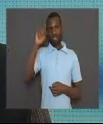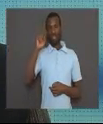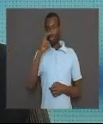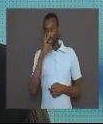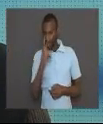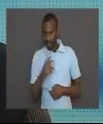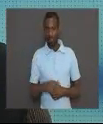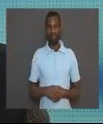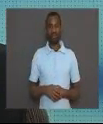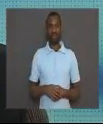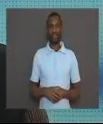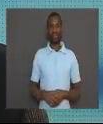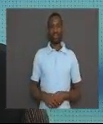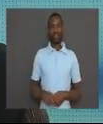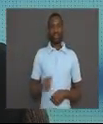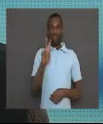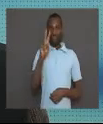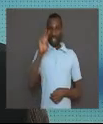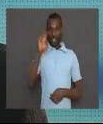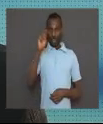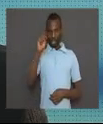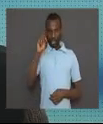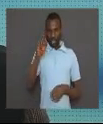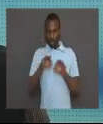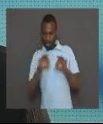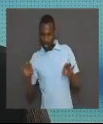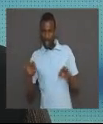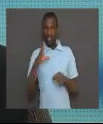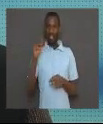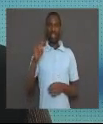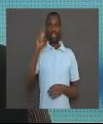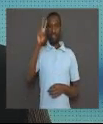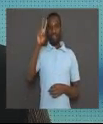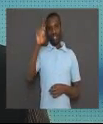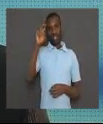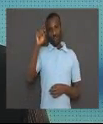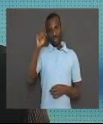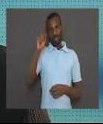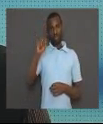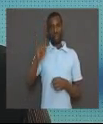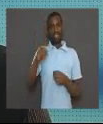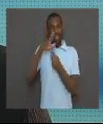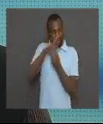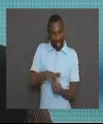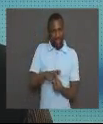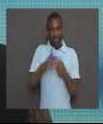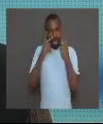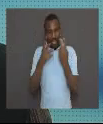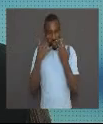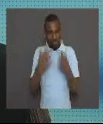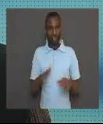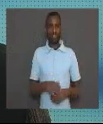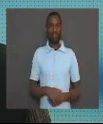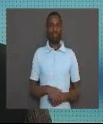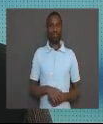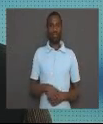We have also introduced the Venturi meter and Venturi effect